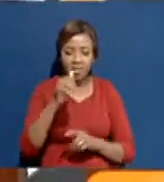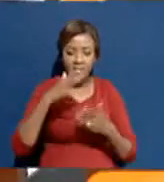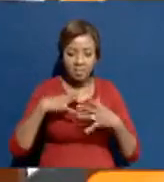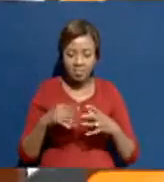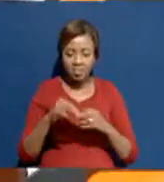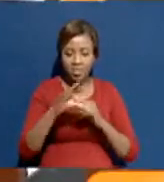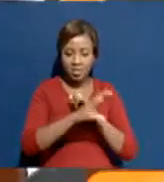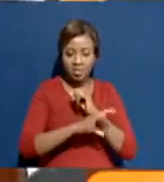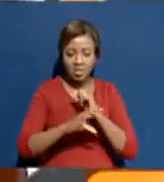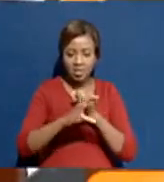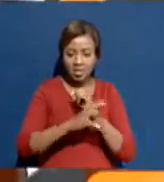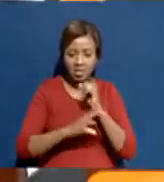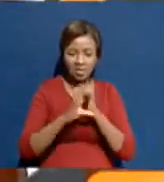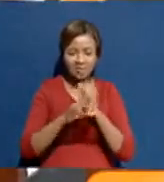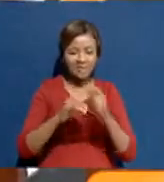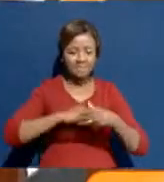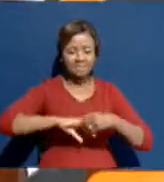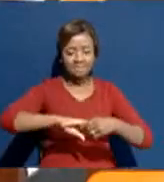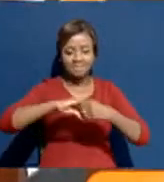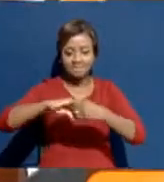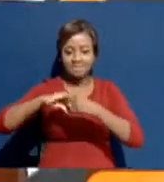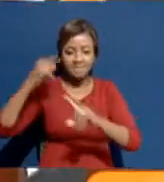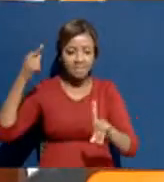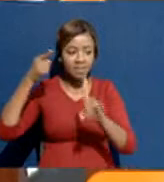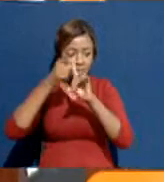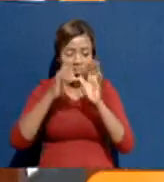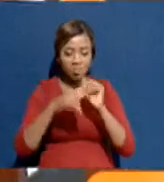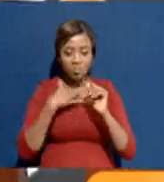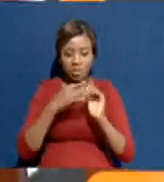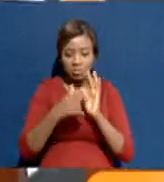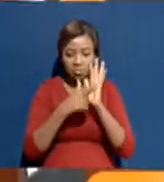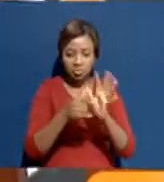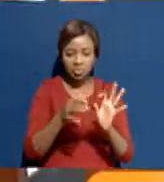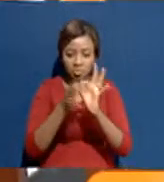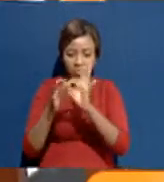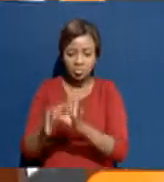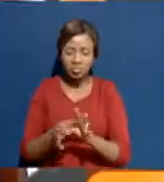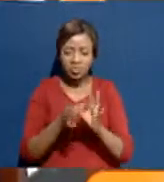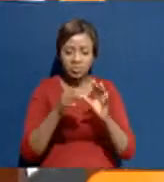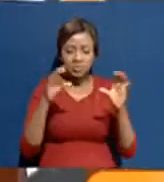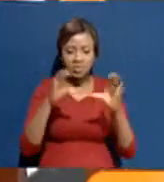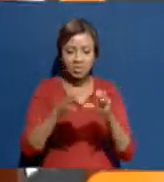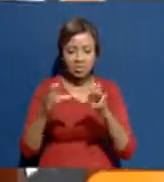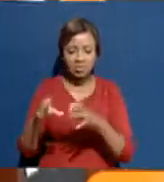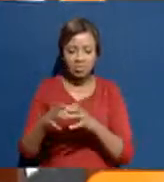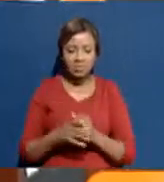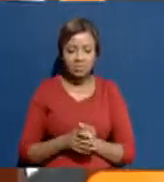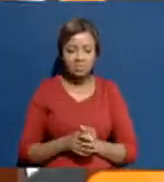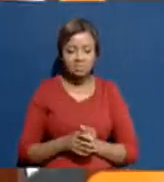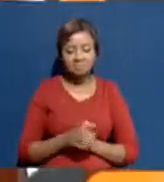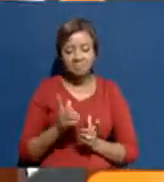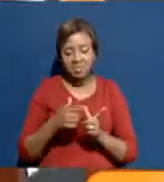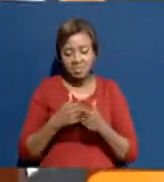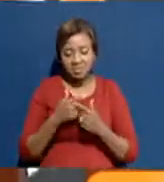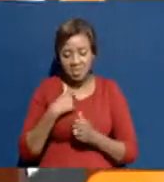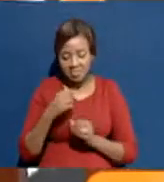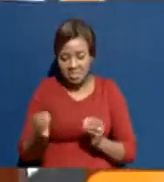shaking hands, quote unquote, to bring unity to their communities. So I met with